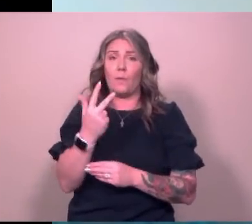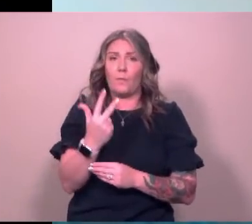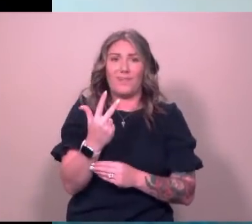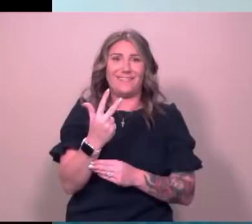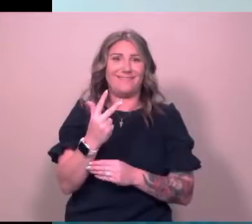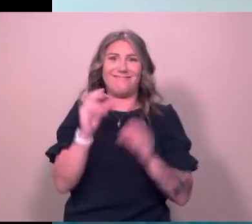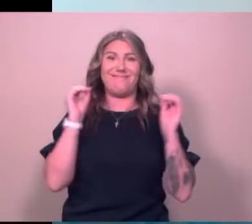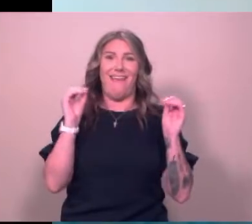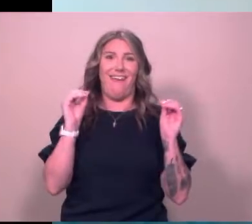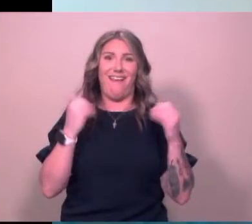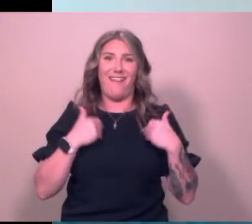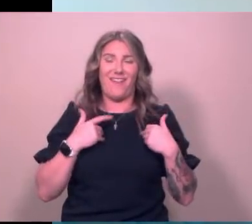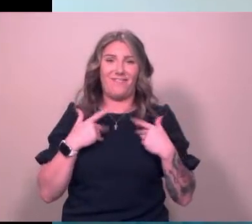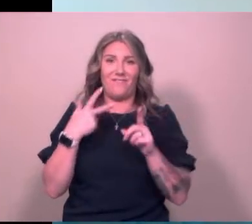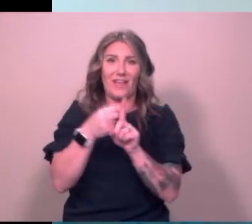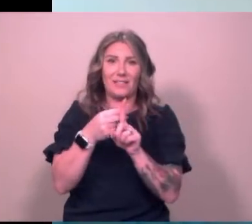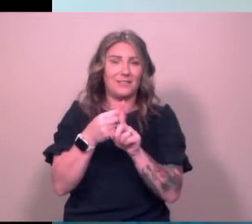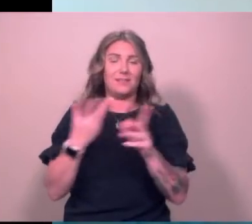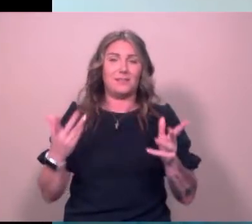fully vaccinated or boosted.